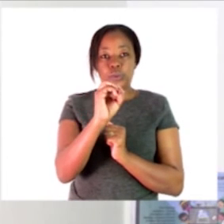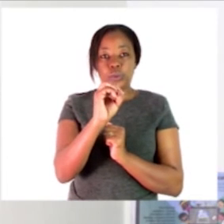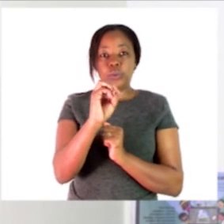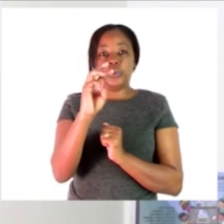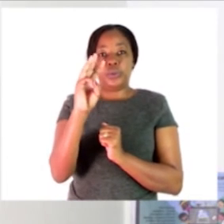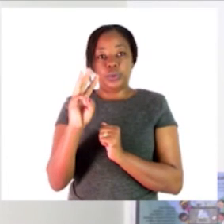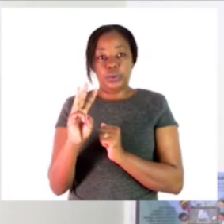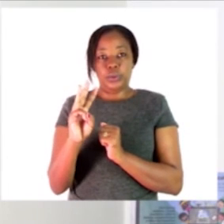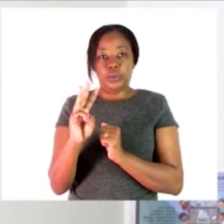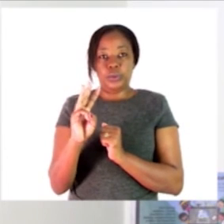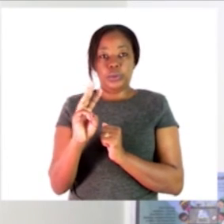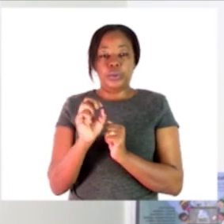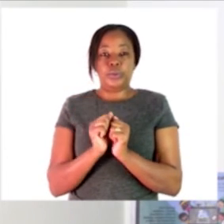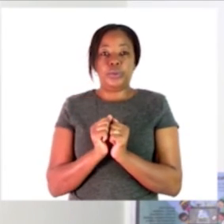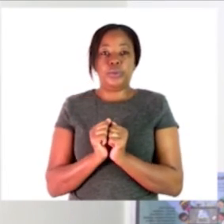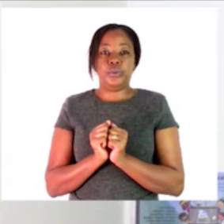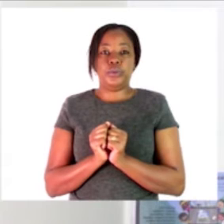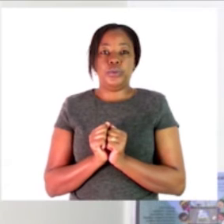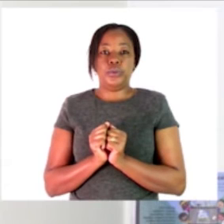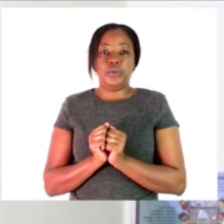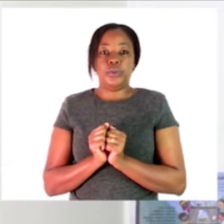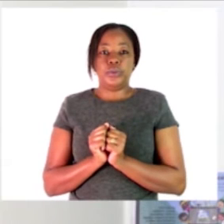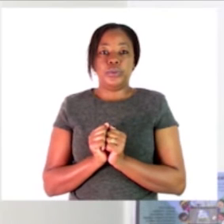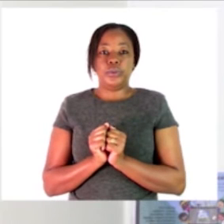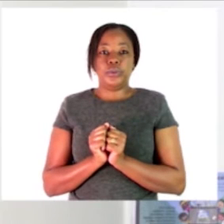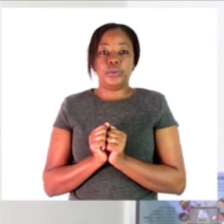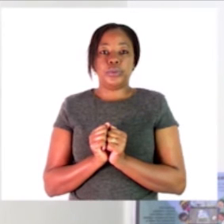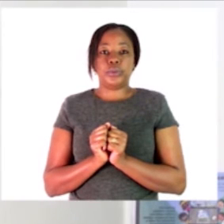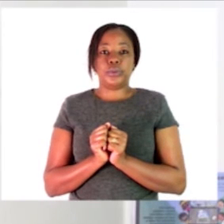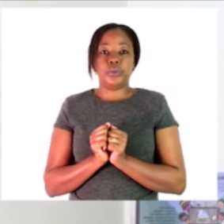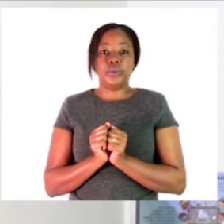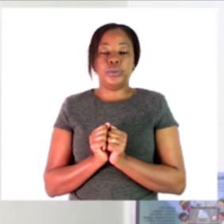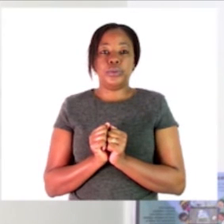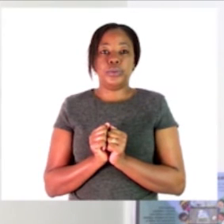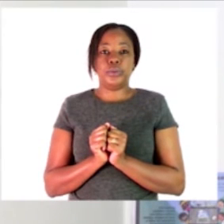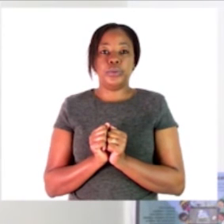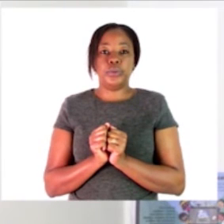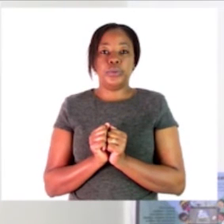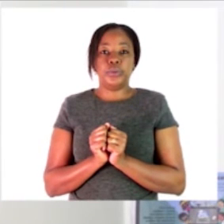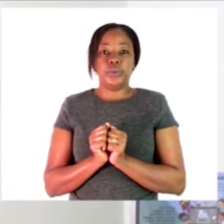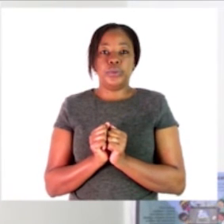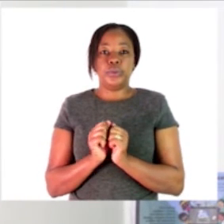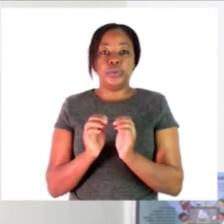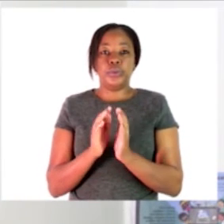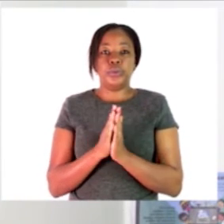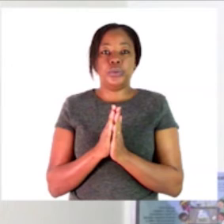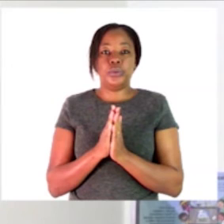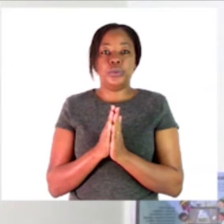O. O. Okay. All right. So let's look at